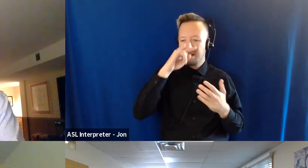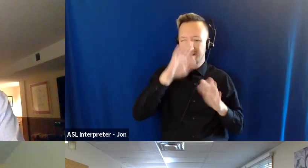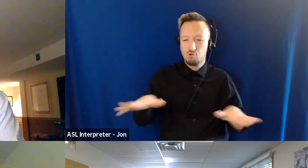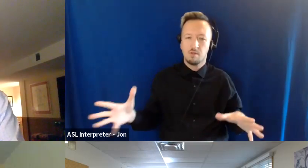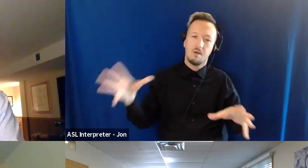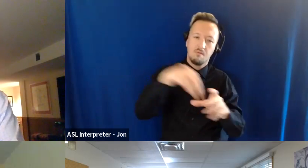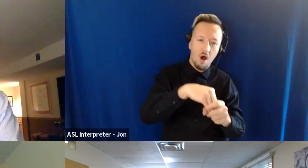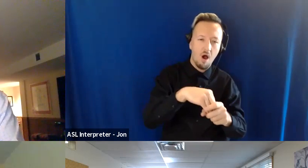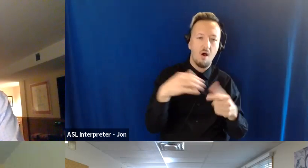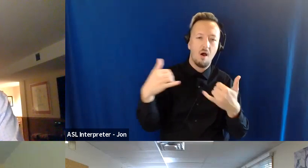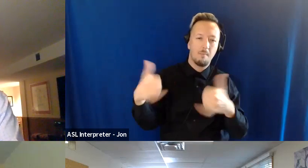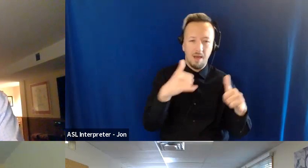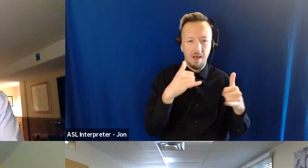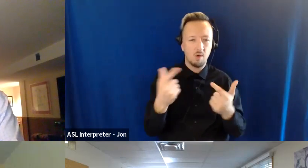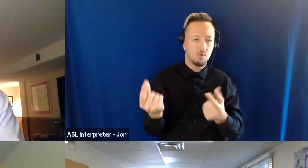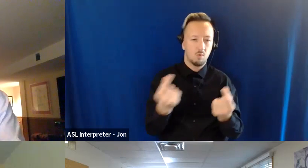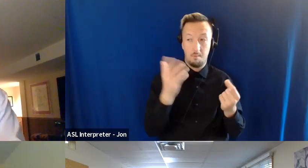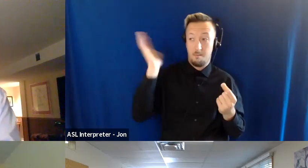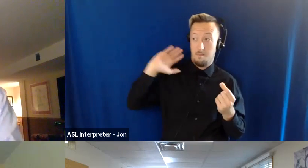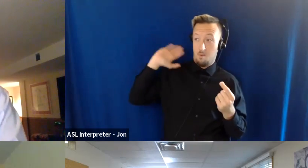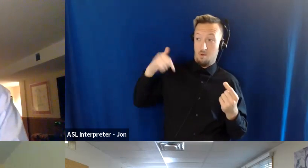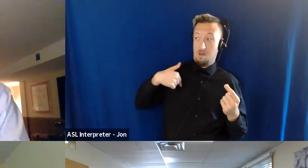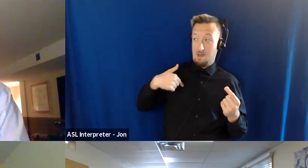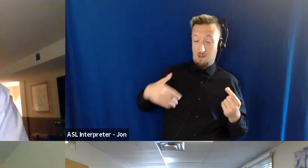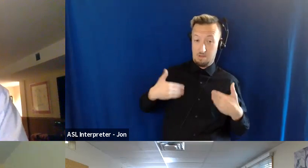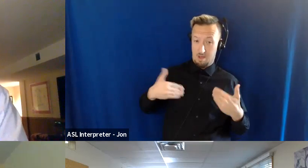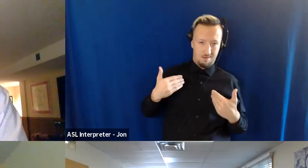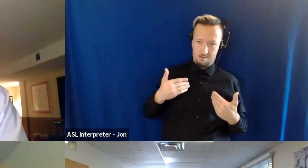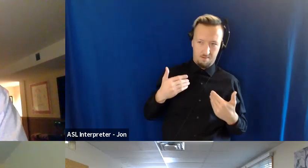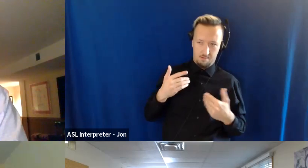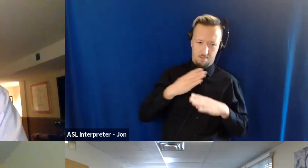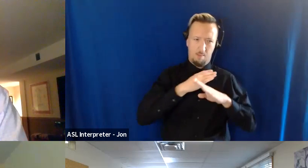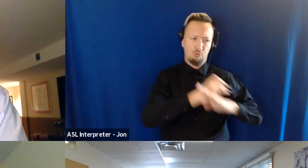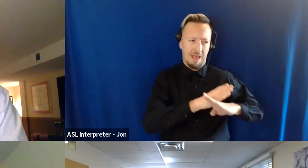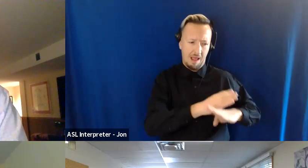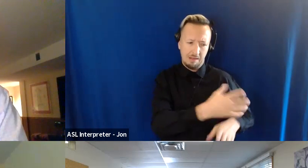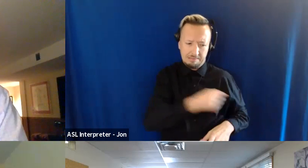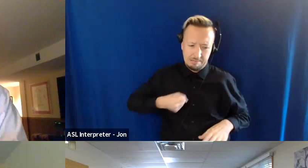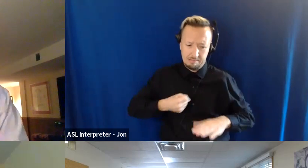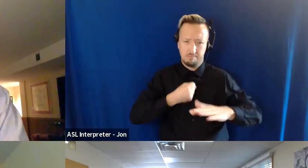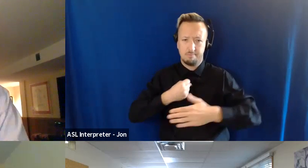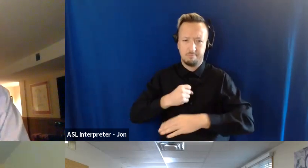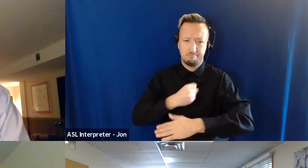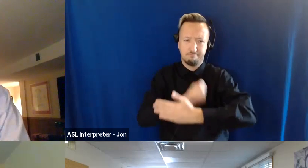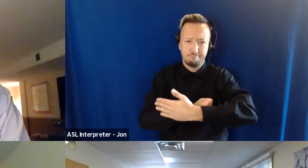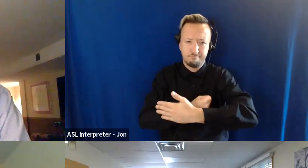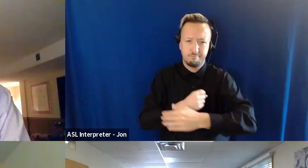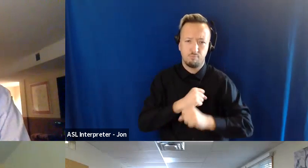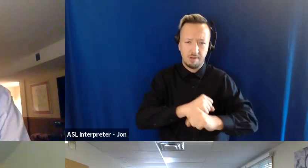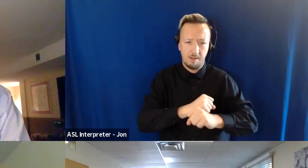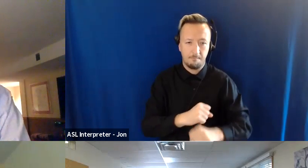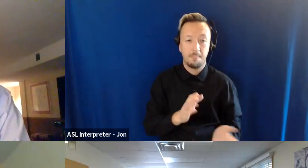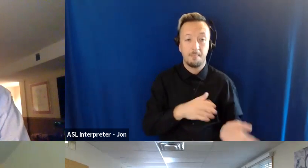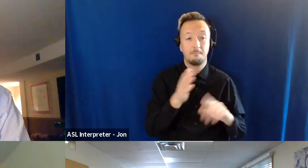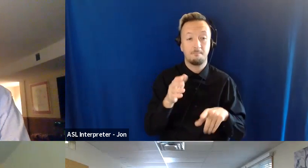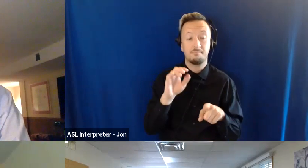when I was growing up, that really wasn't the case. They wanted to protect us. Thanks, Joan. Ian? Peter,